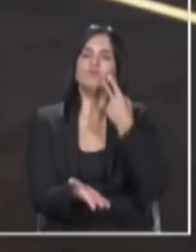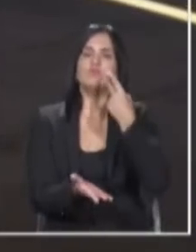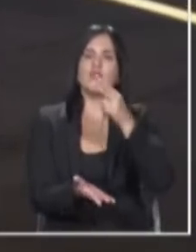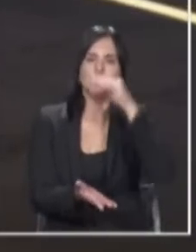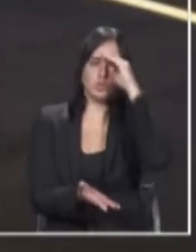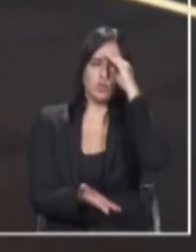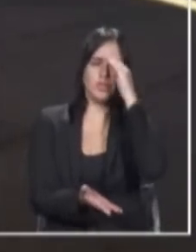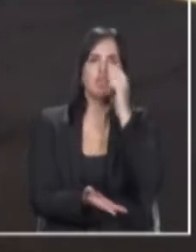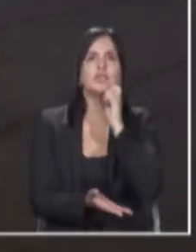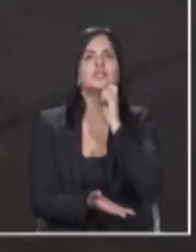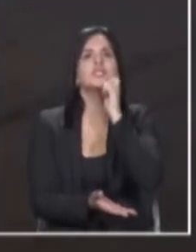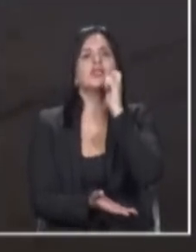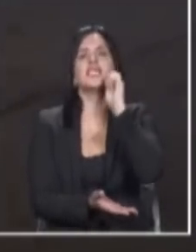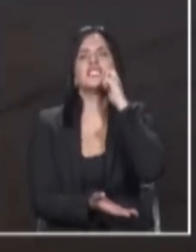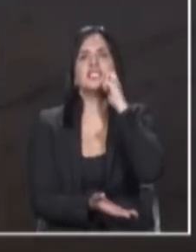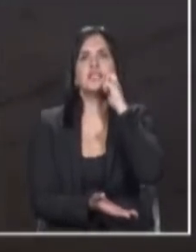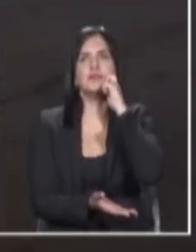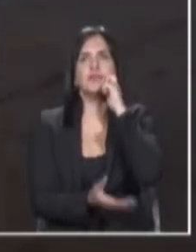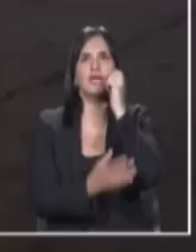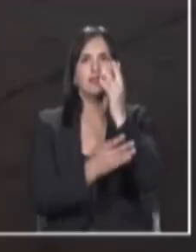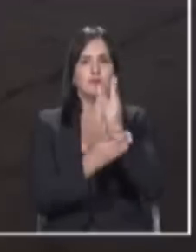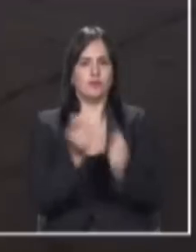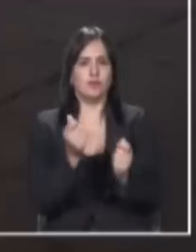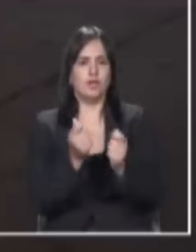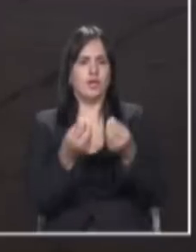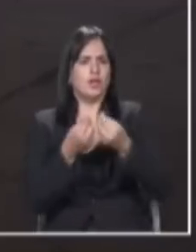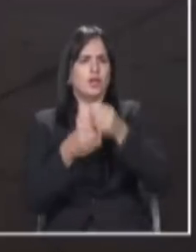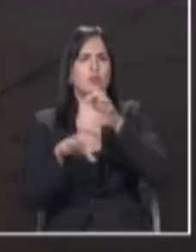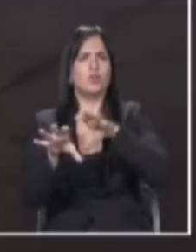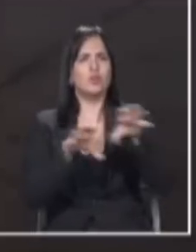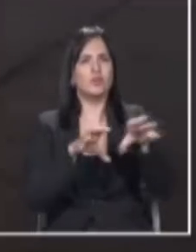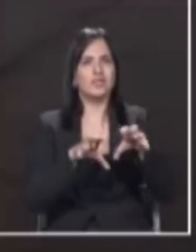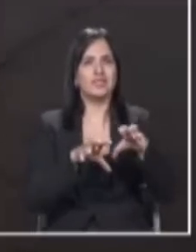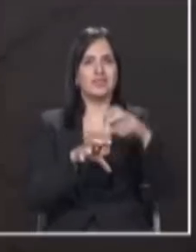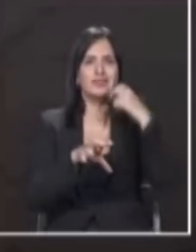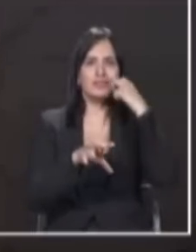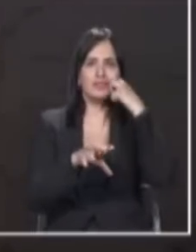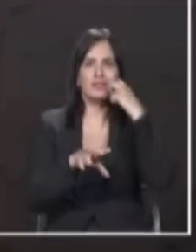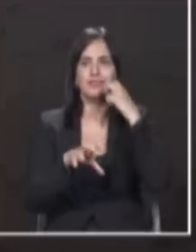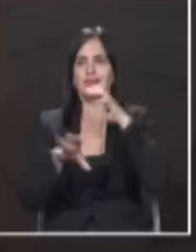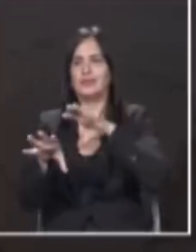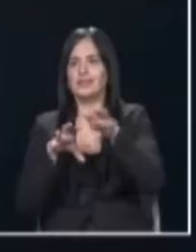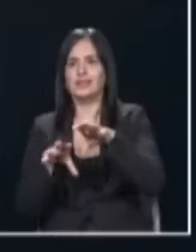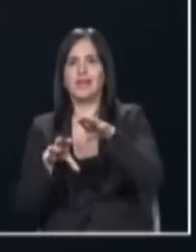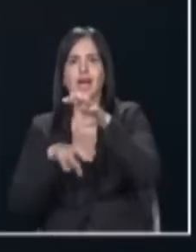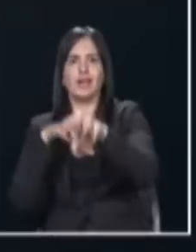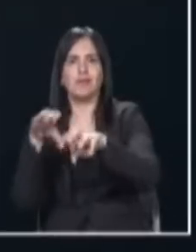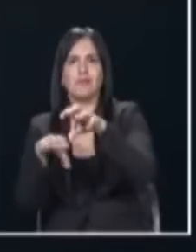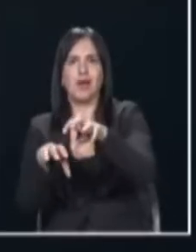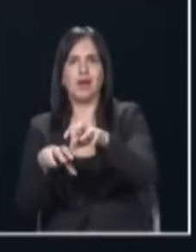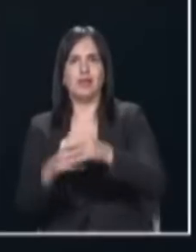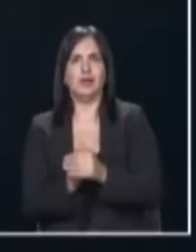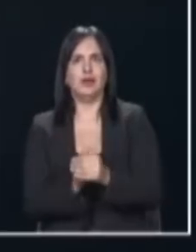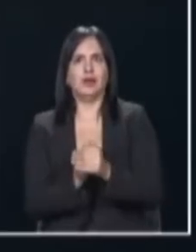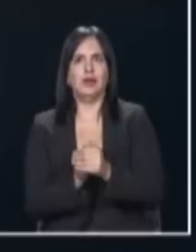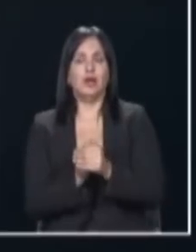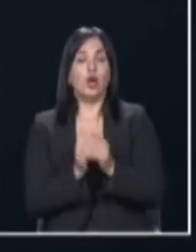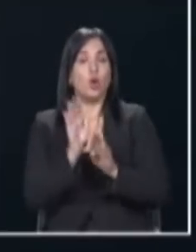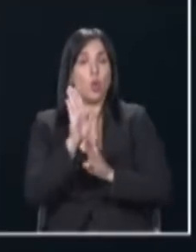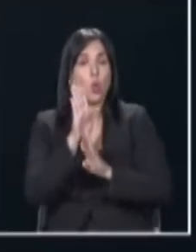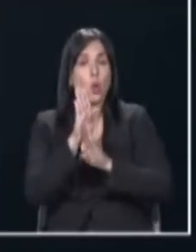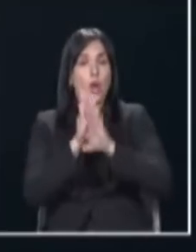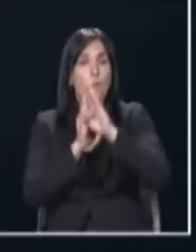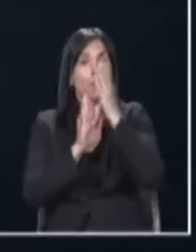experience what would it lead to the extension of thousand of species a rise of four degrees